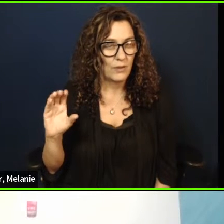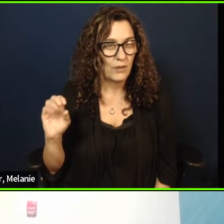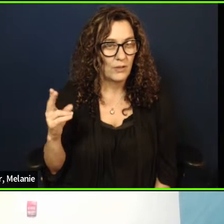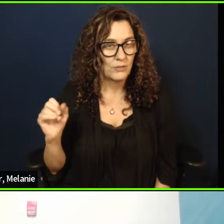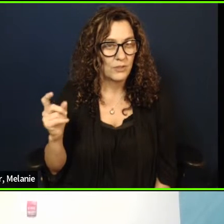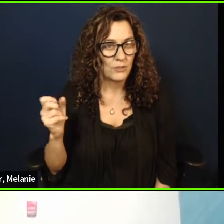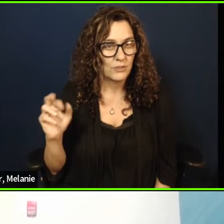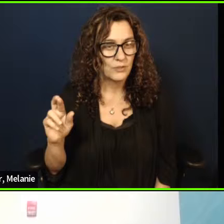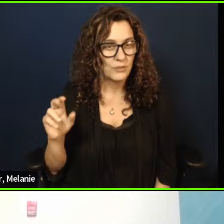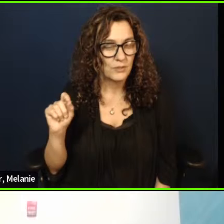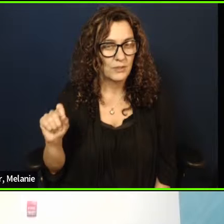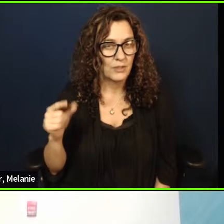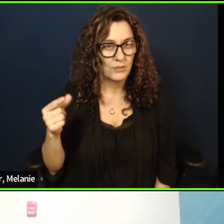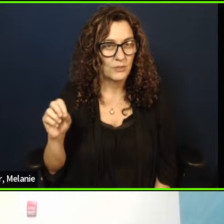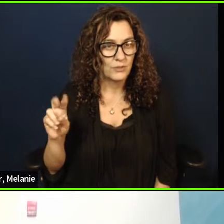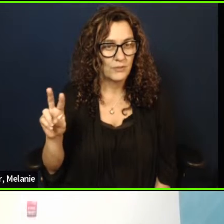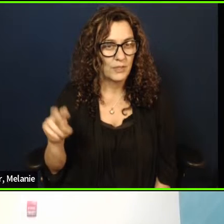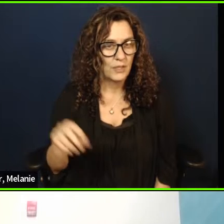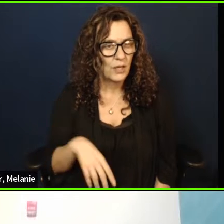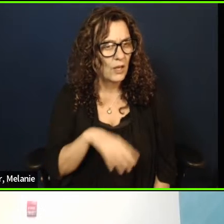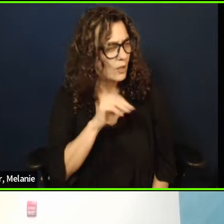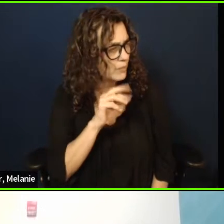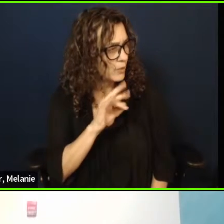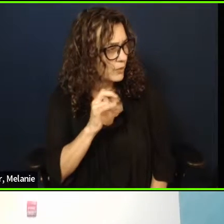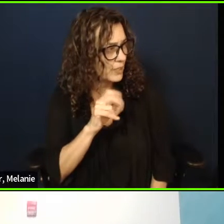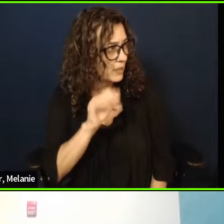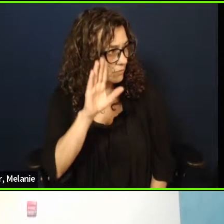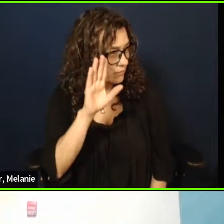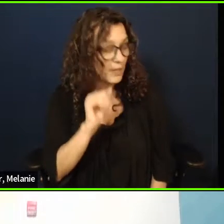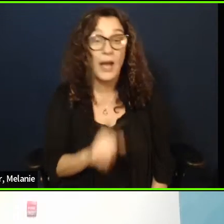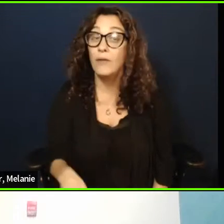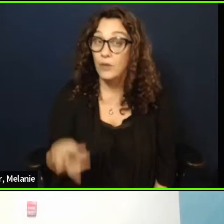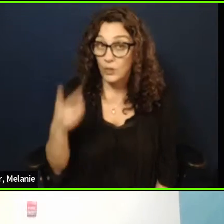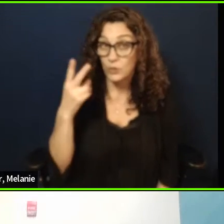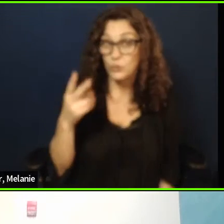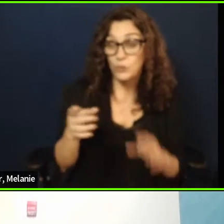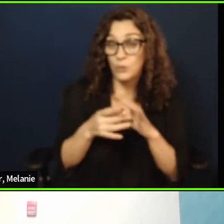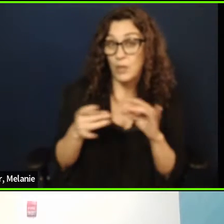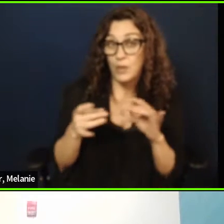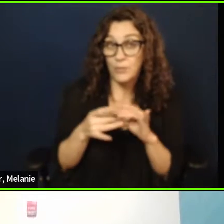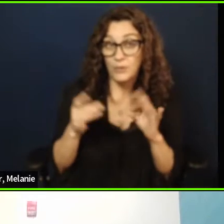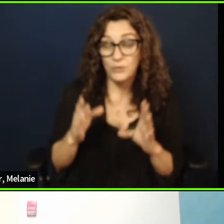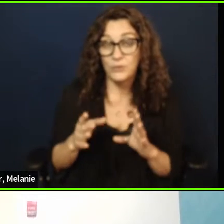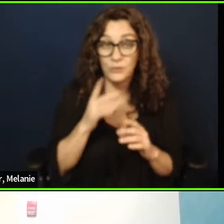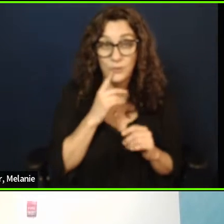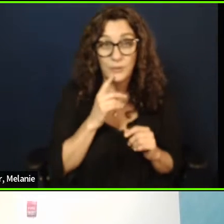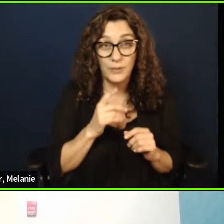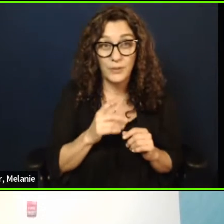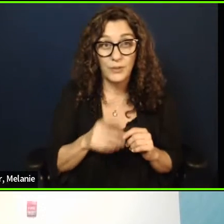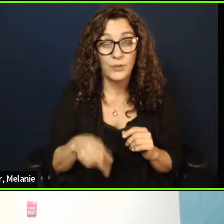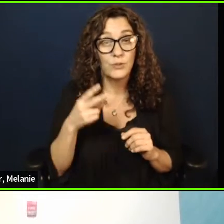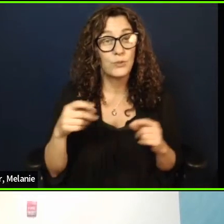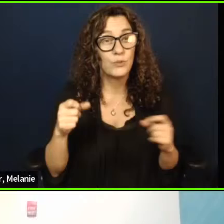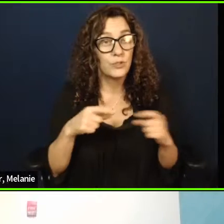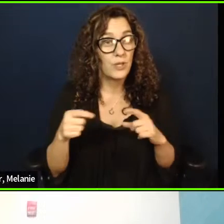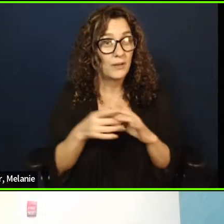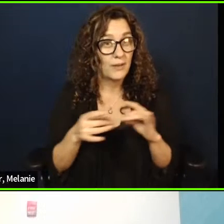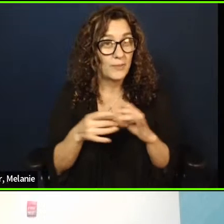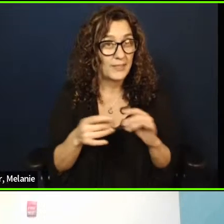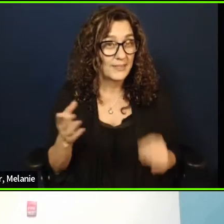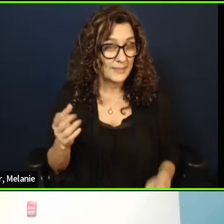Rena, do you have your hand up? Yes, we do have two commenters in the chat. One